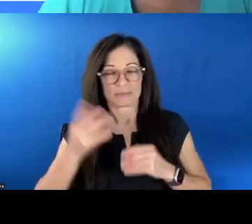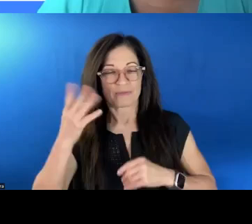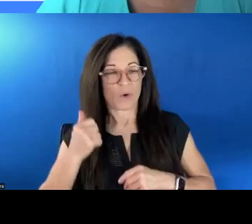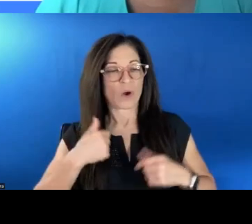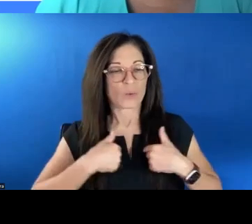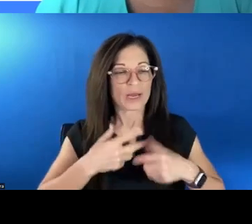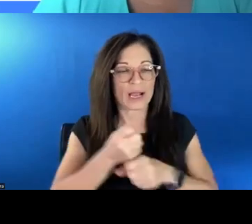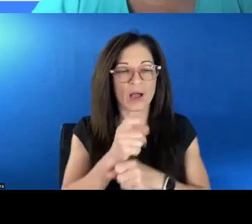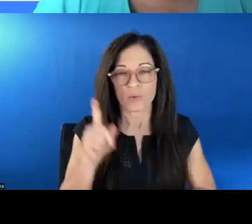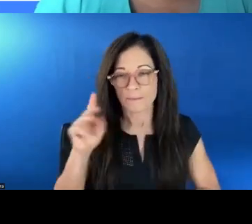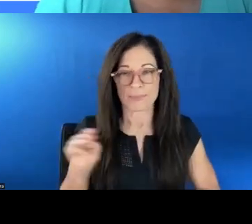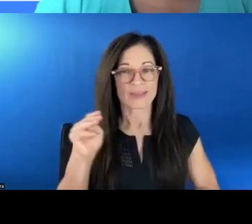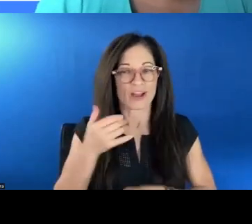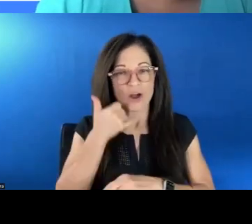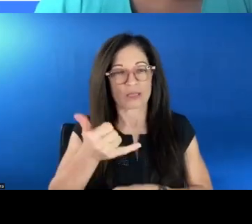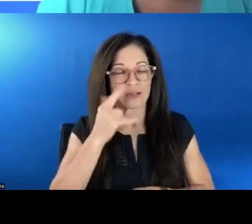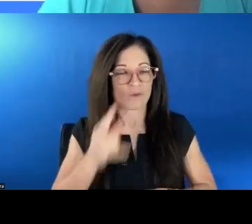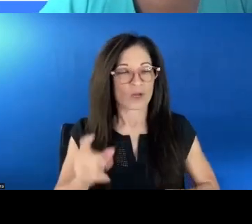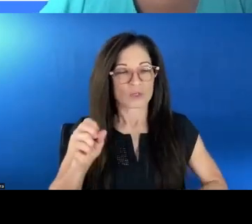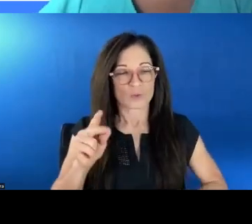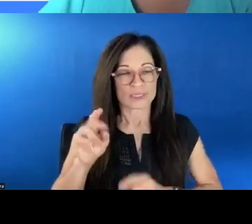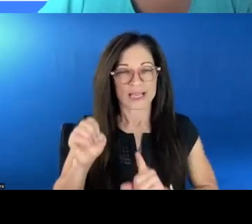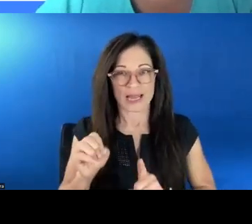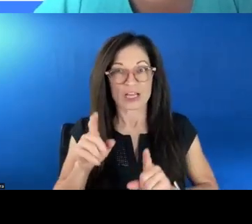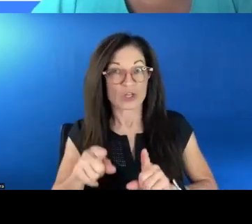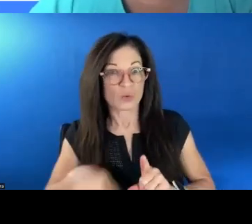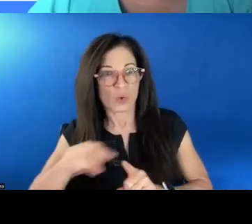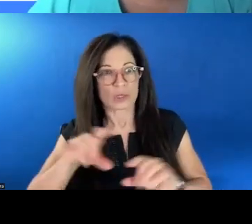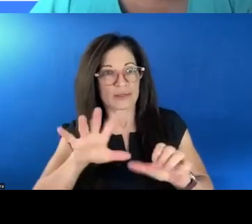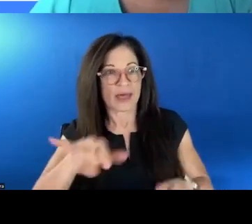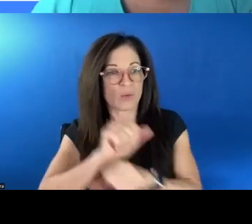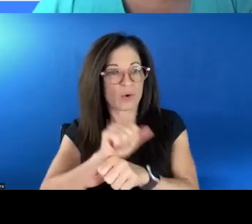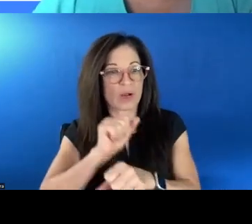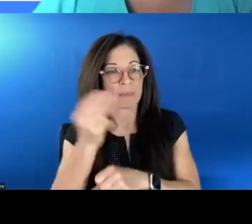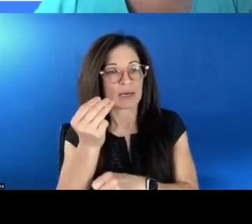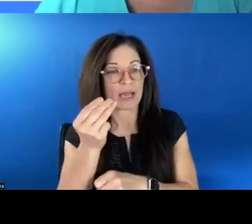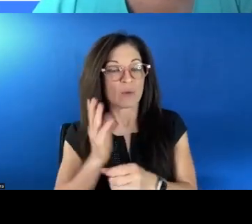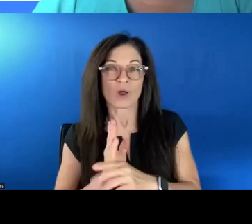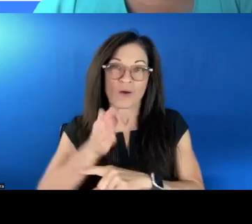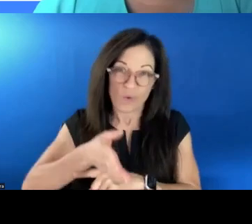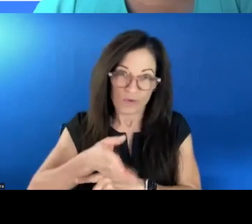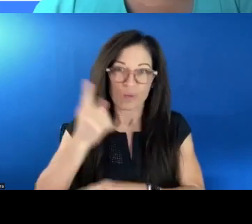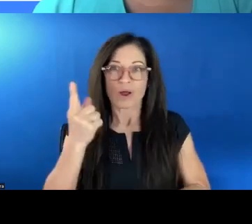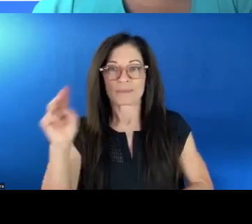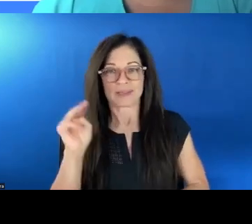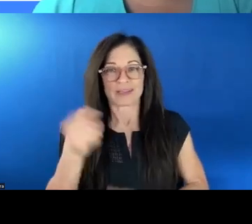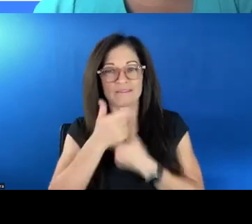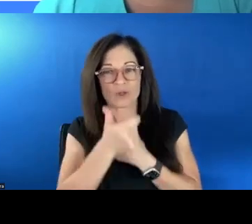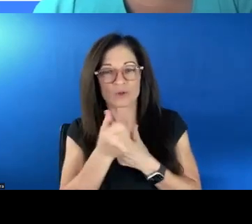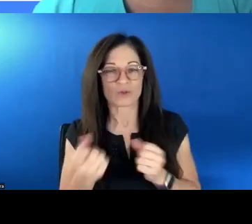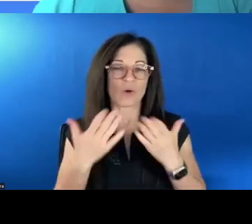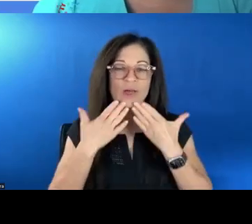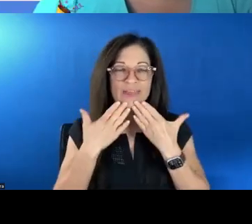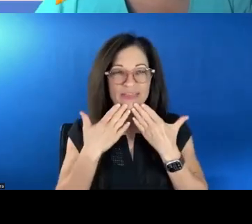America's Soul on suicide. You all did that work. On Monday, we crossed over the 1 million views. So just thank